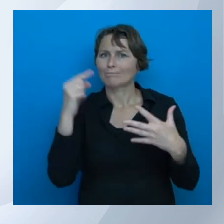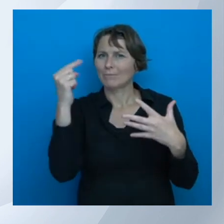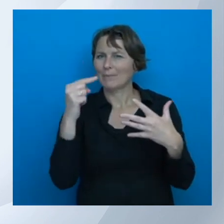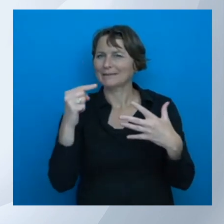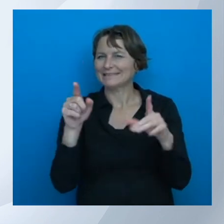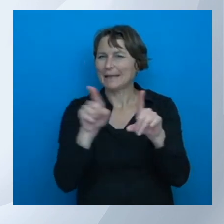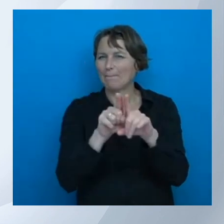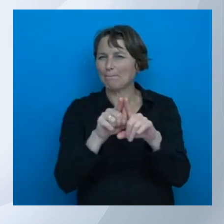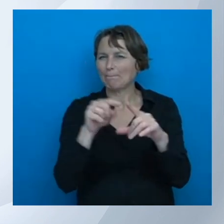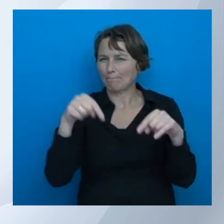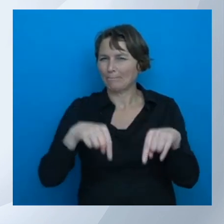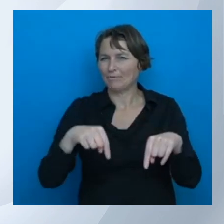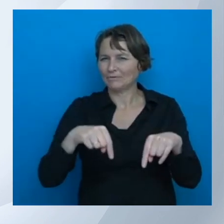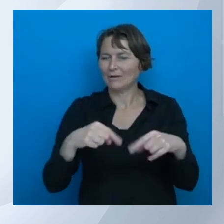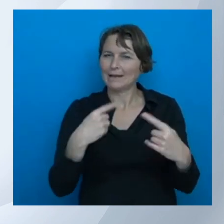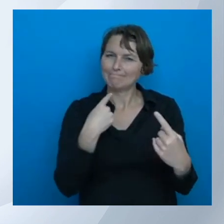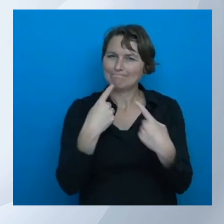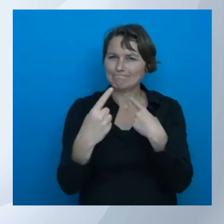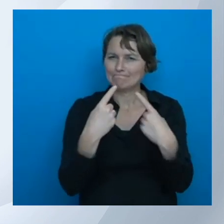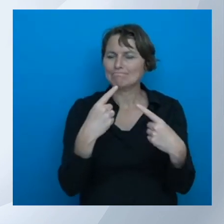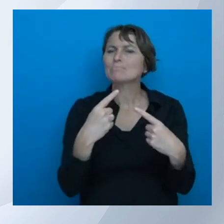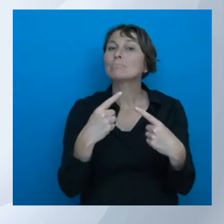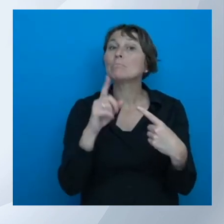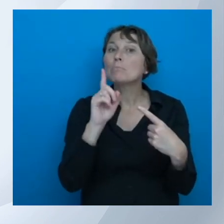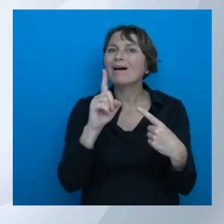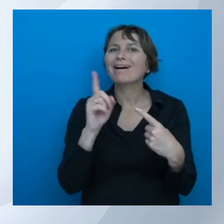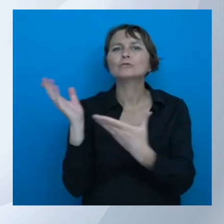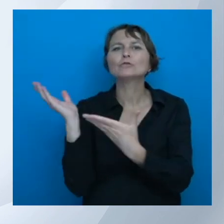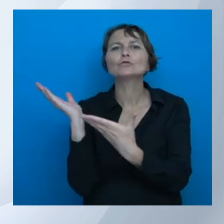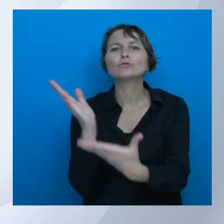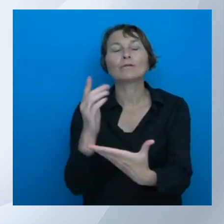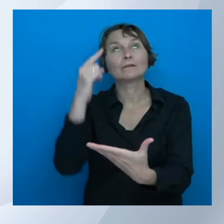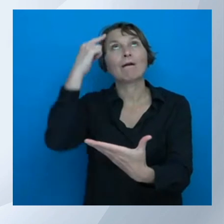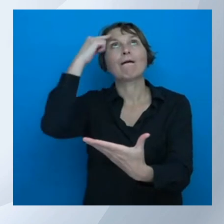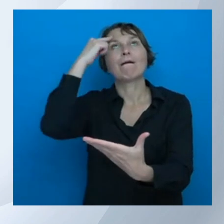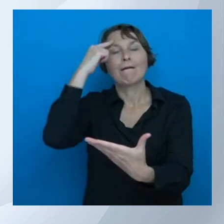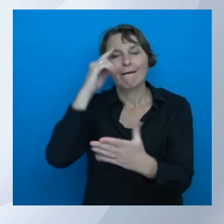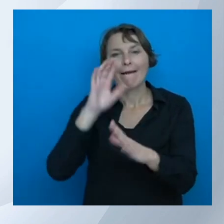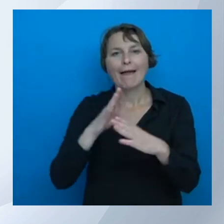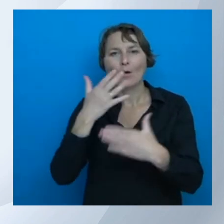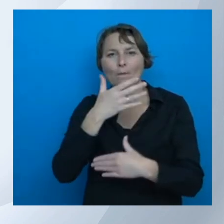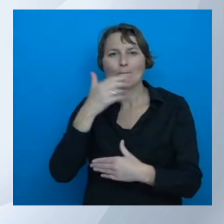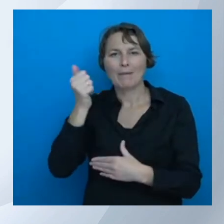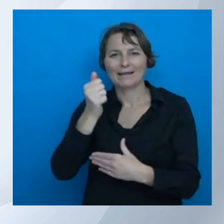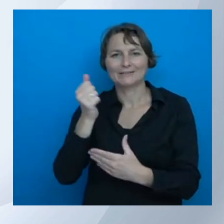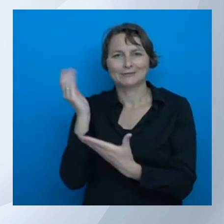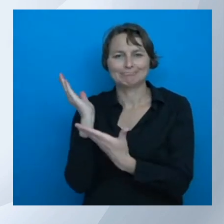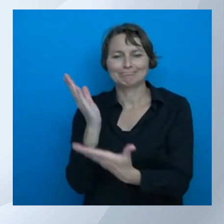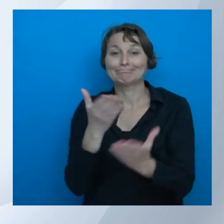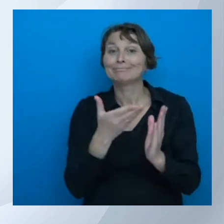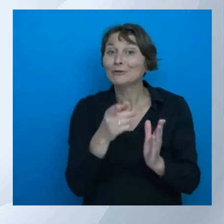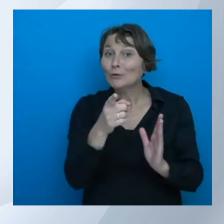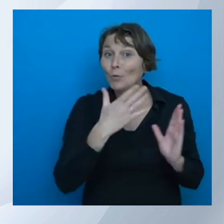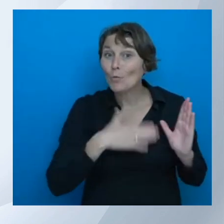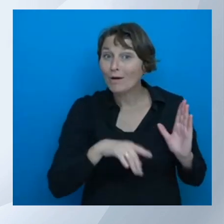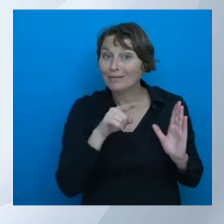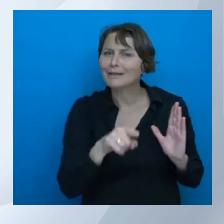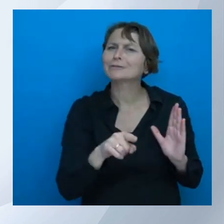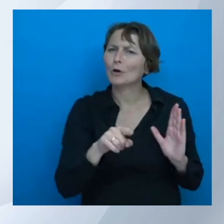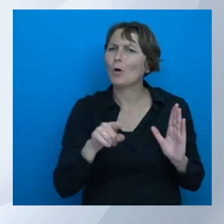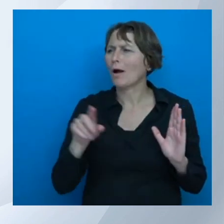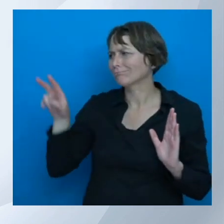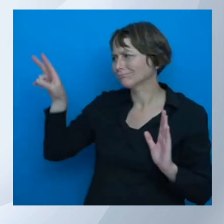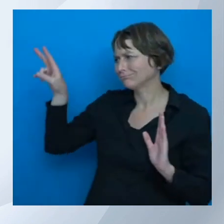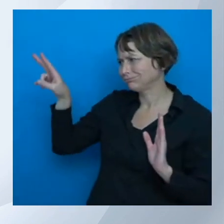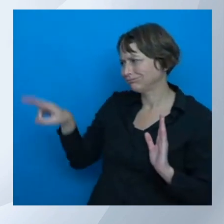more service-specific ideas. So go and have a look at that if you're going to be tasked with doing something similar. And with that, I say thank you